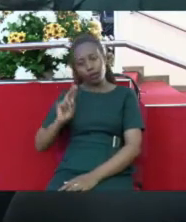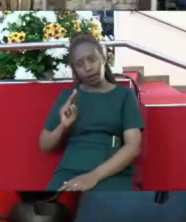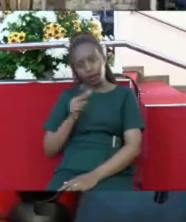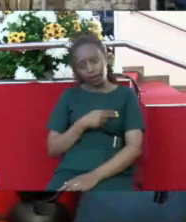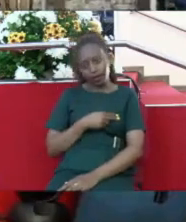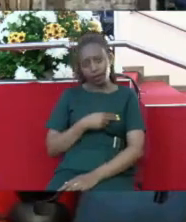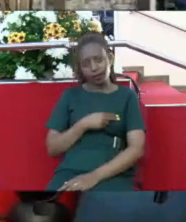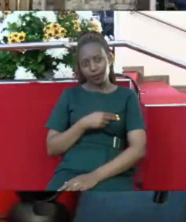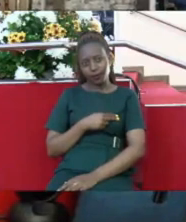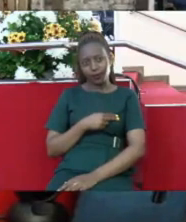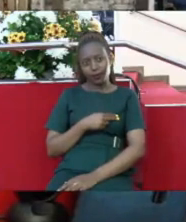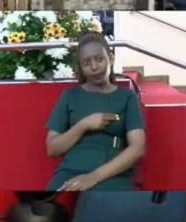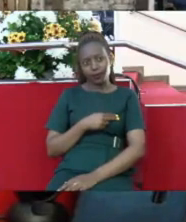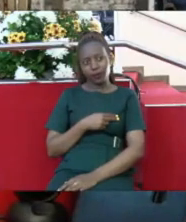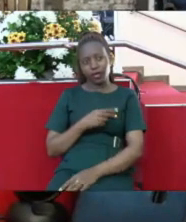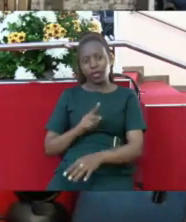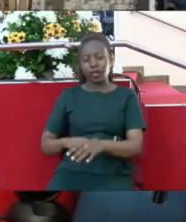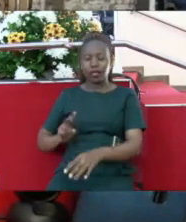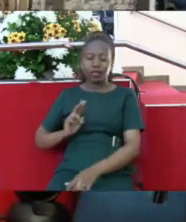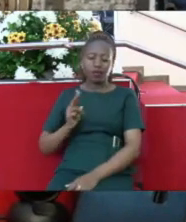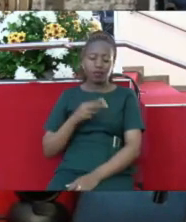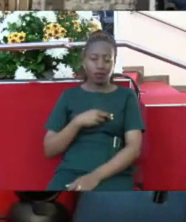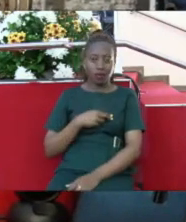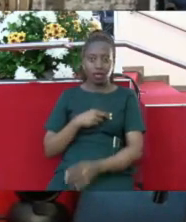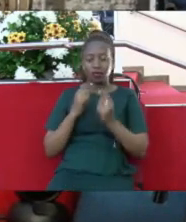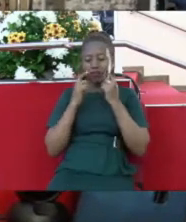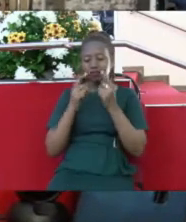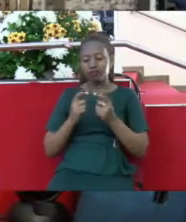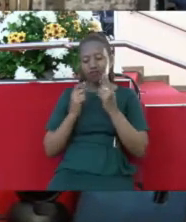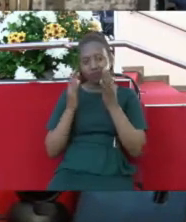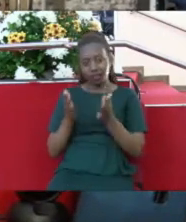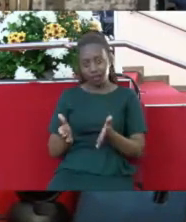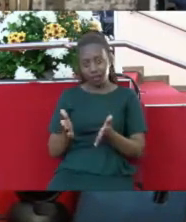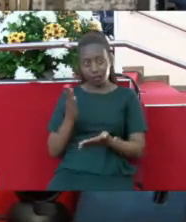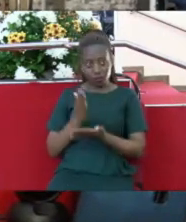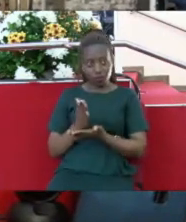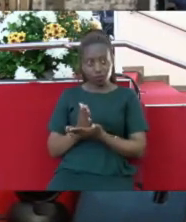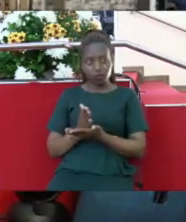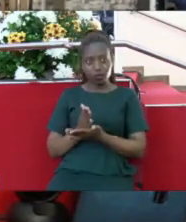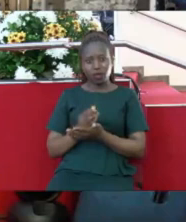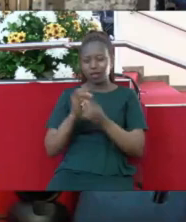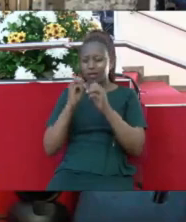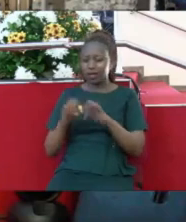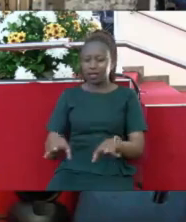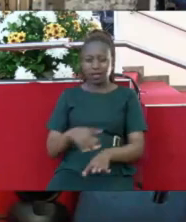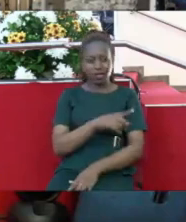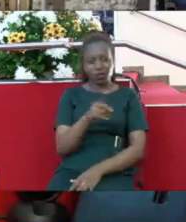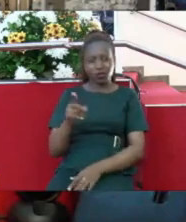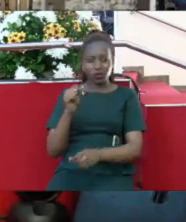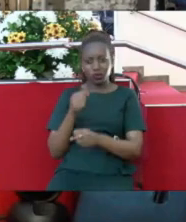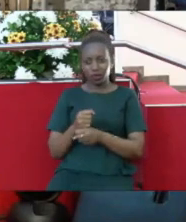Yesu akatufie. While we were yet sinners. Wakati tulikuwa bado wenye dhambi. There is nothing that you had done. Hakuna kitu